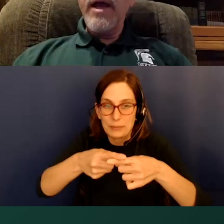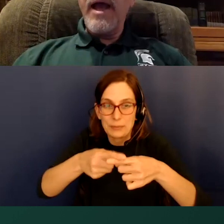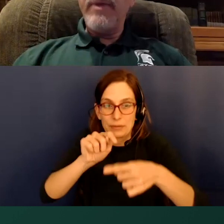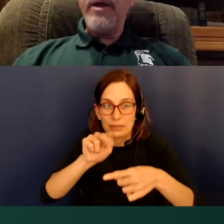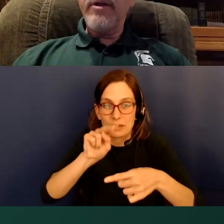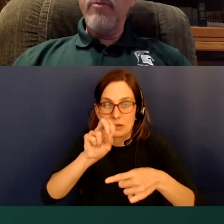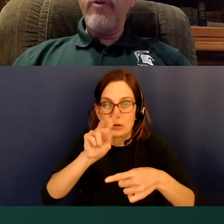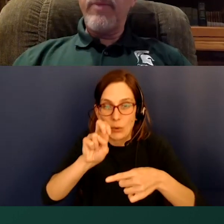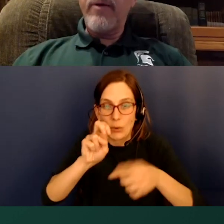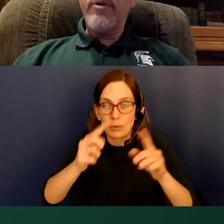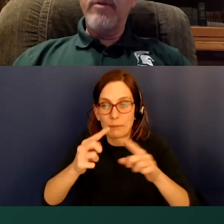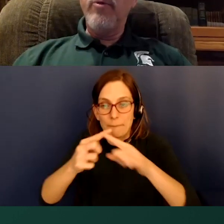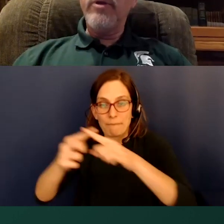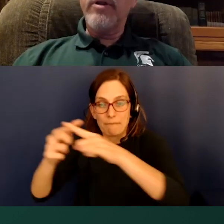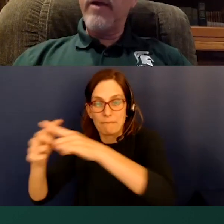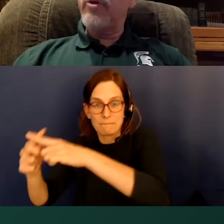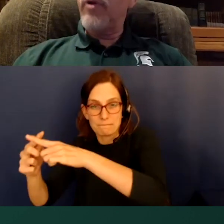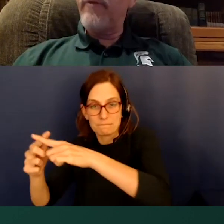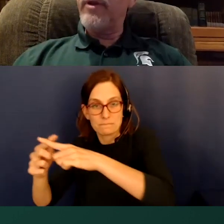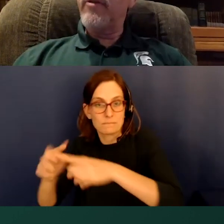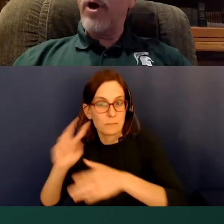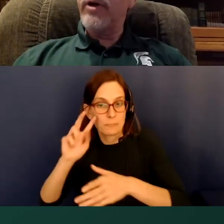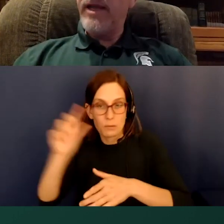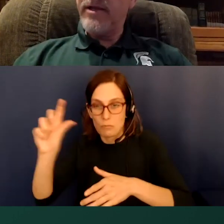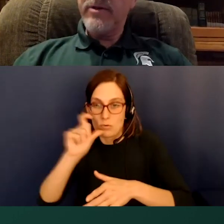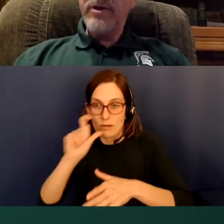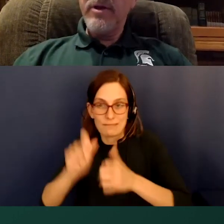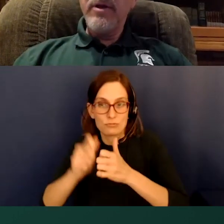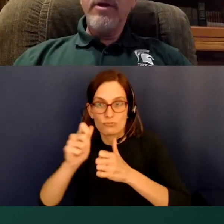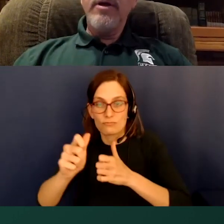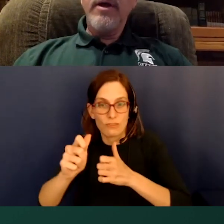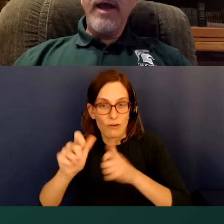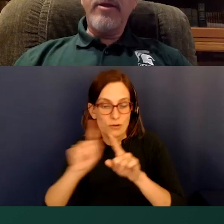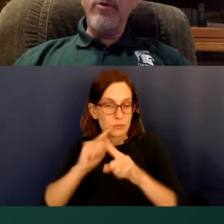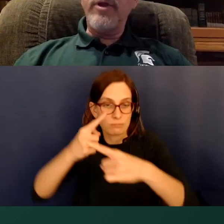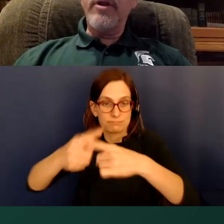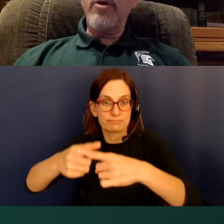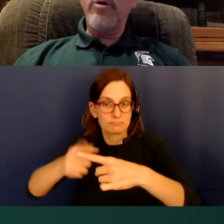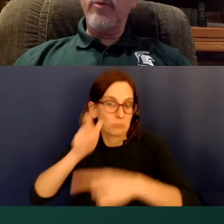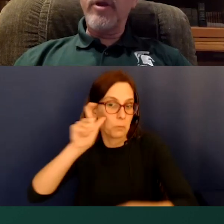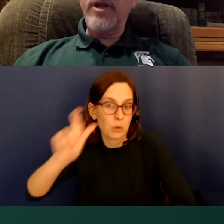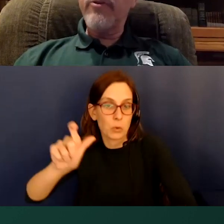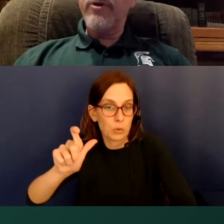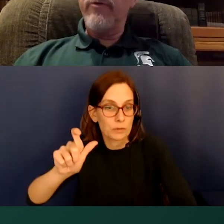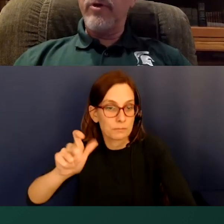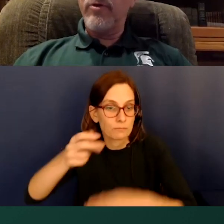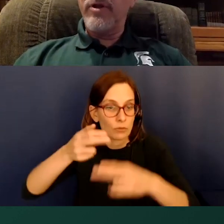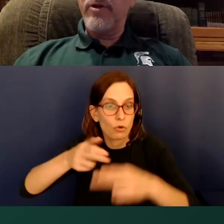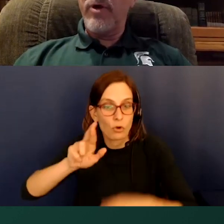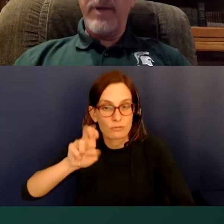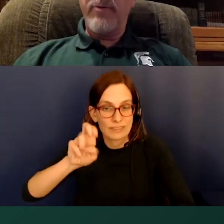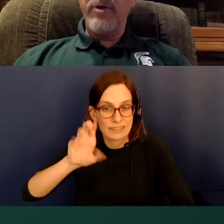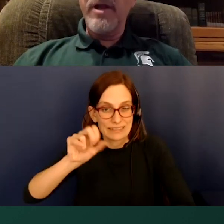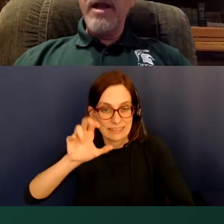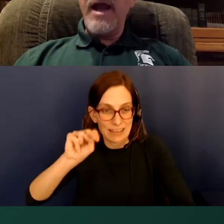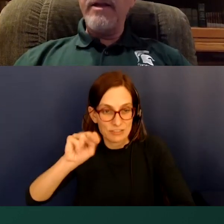backwards. And because it's moving backwards, the moon doesn't have to travel as far to hit it. And so this is called the recession of the nodes because they're